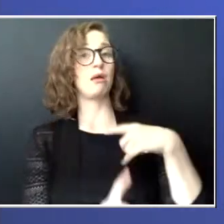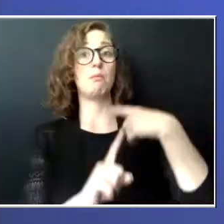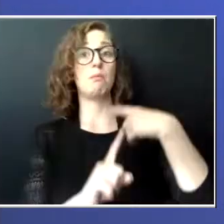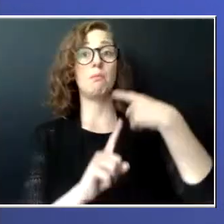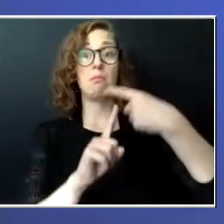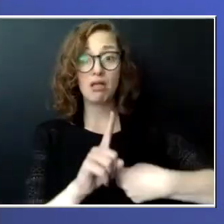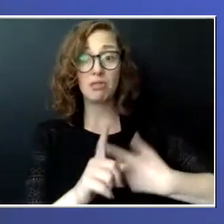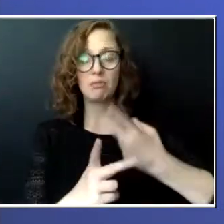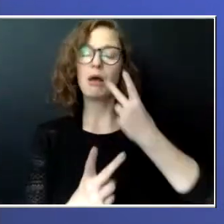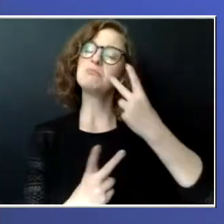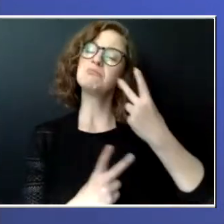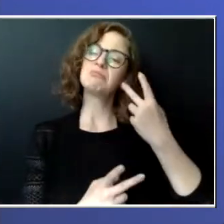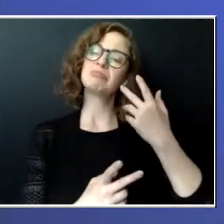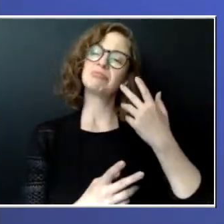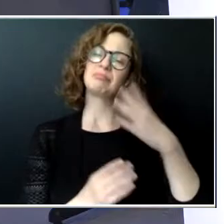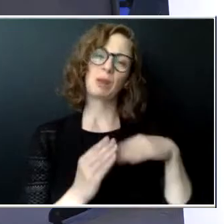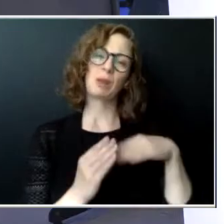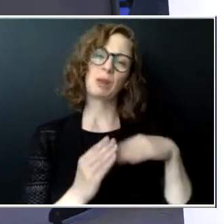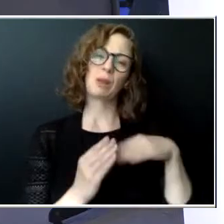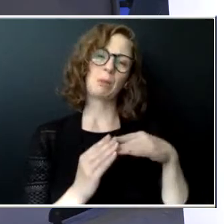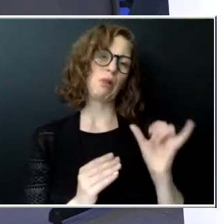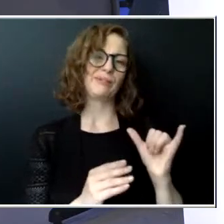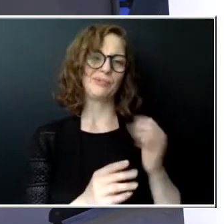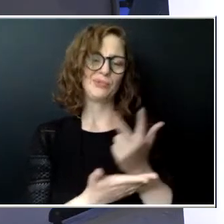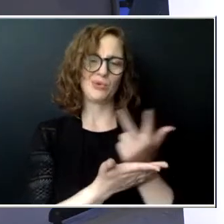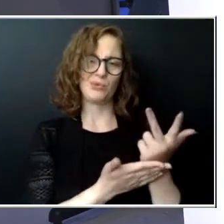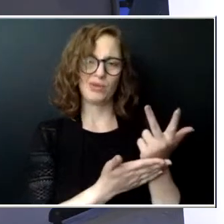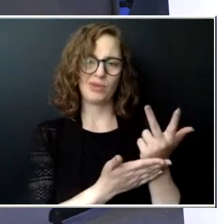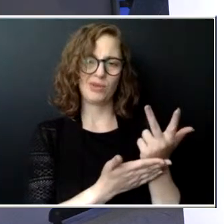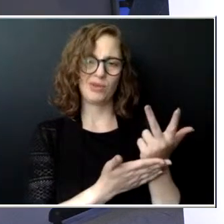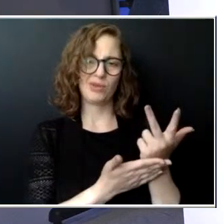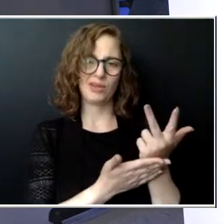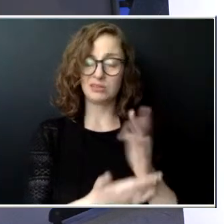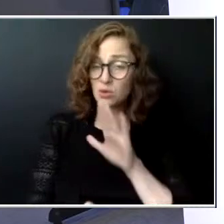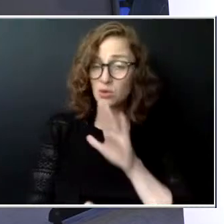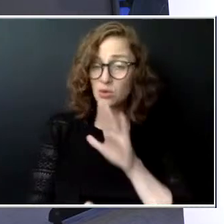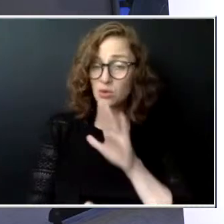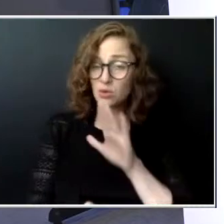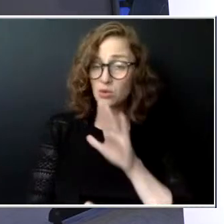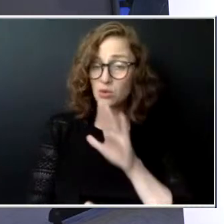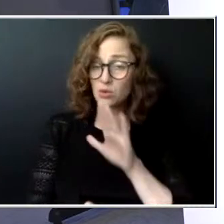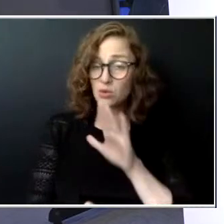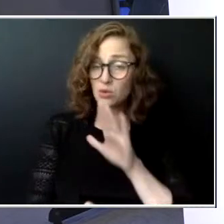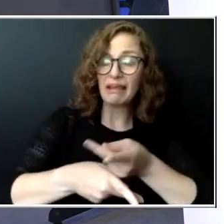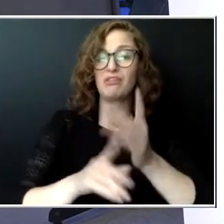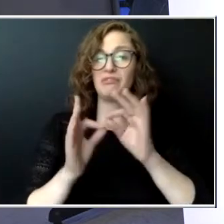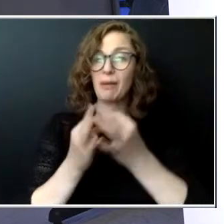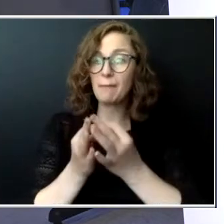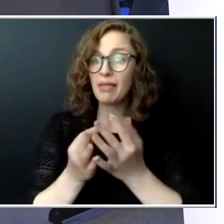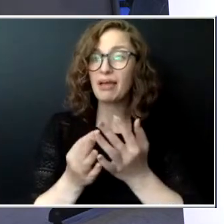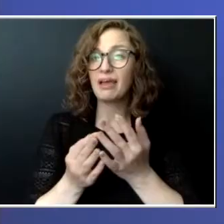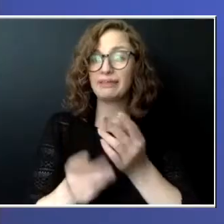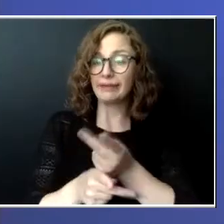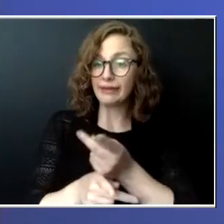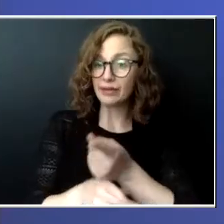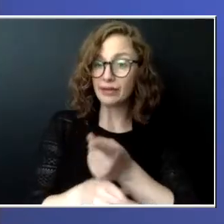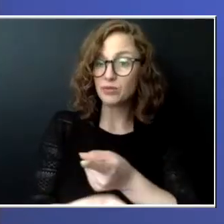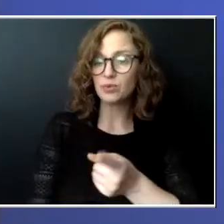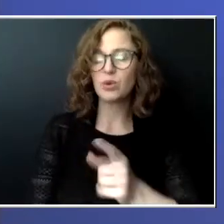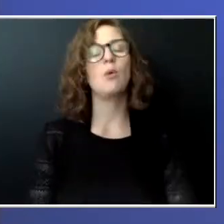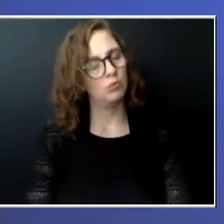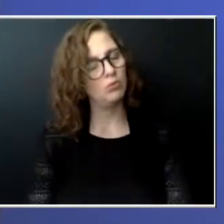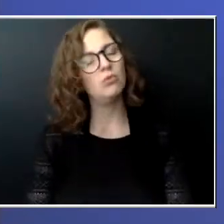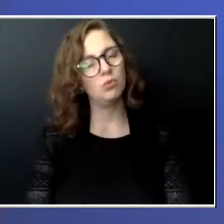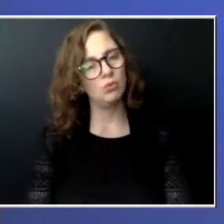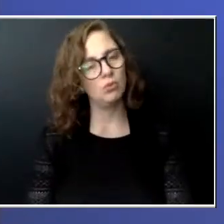weeks. And your wife helped take care of your family, was yeah. surrounding you. Yeah, oh yeah. And I was not ready to go home. I mean,